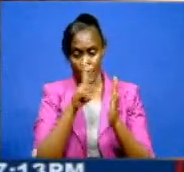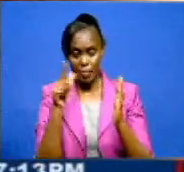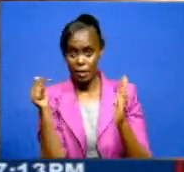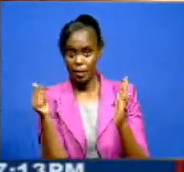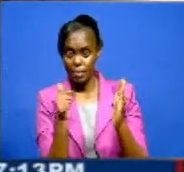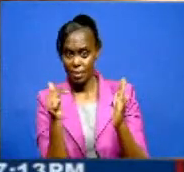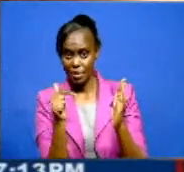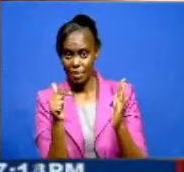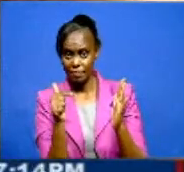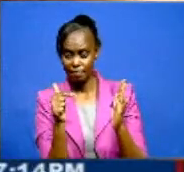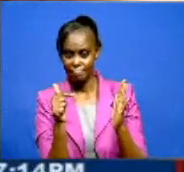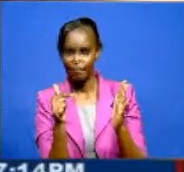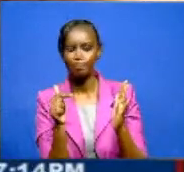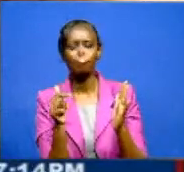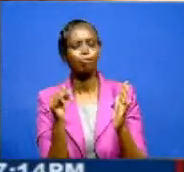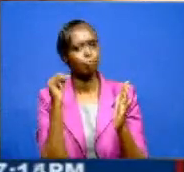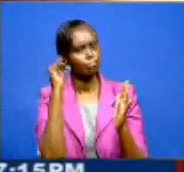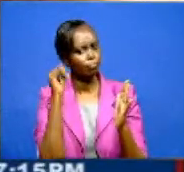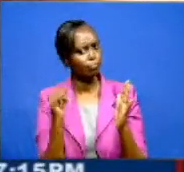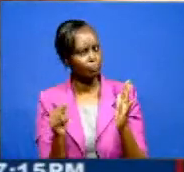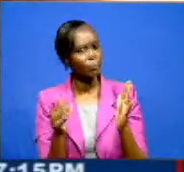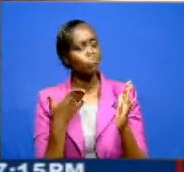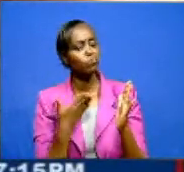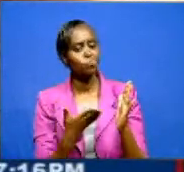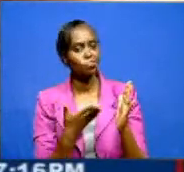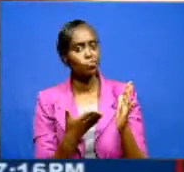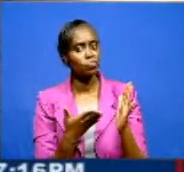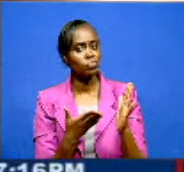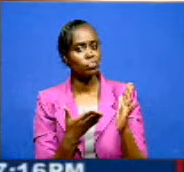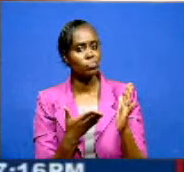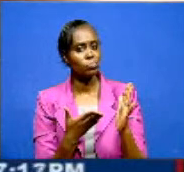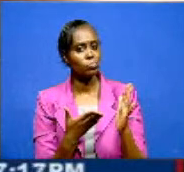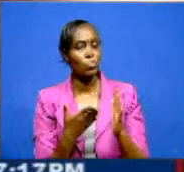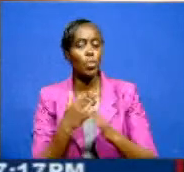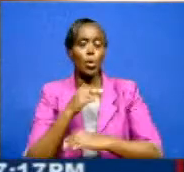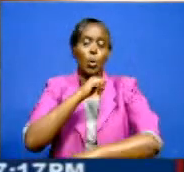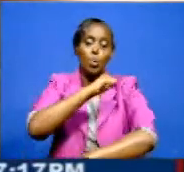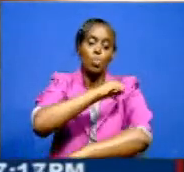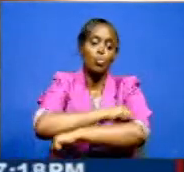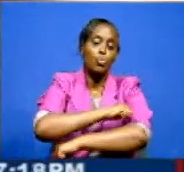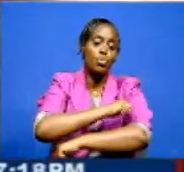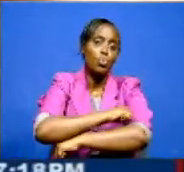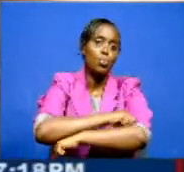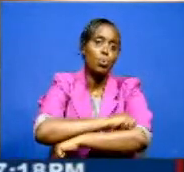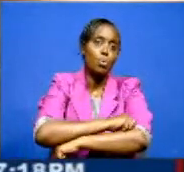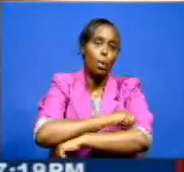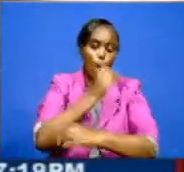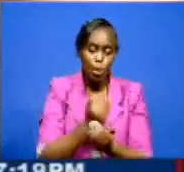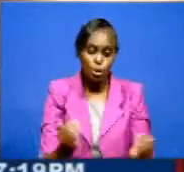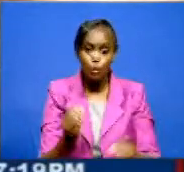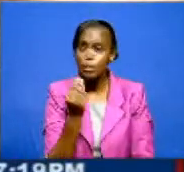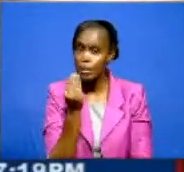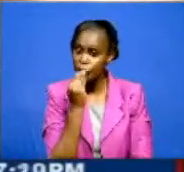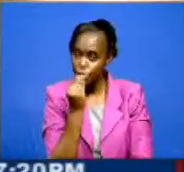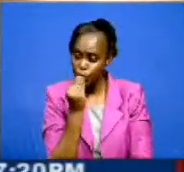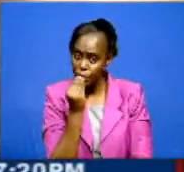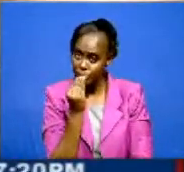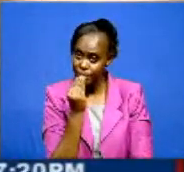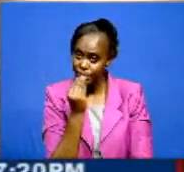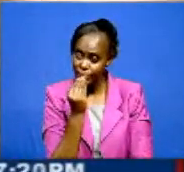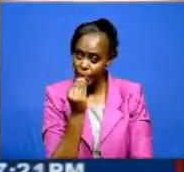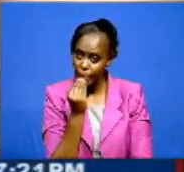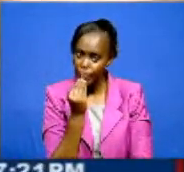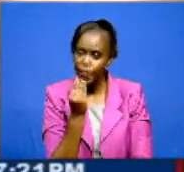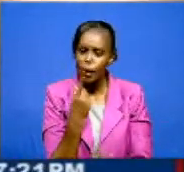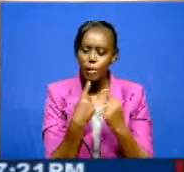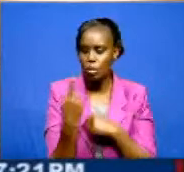is nuanced. It is the issue of school feeding. And I want to thank Senator Wambu. I spoke